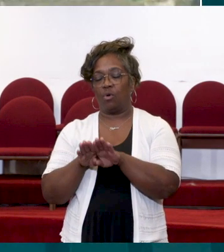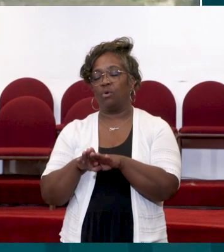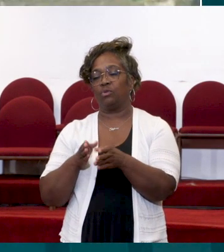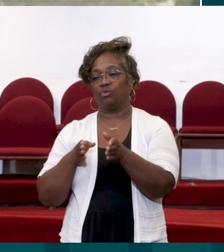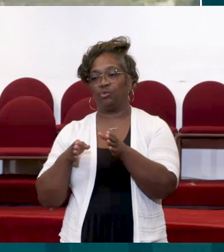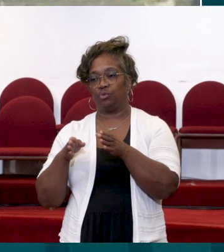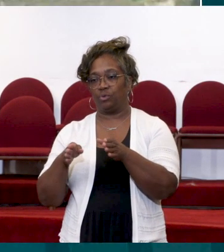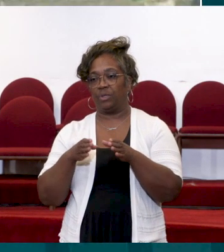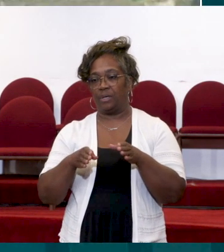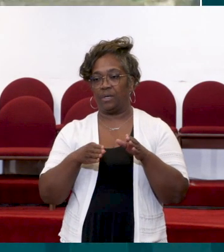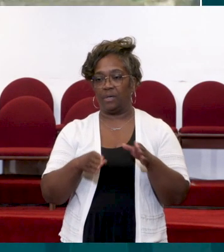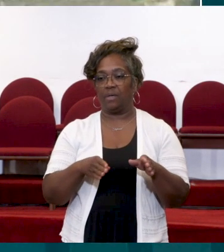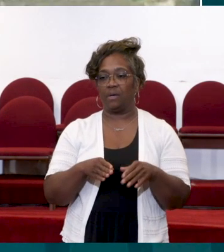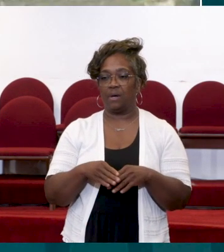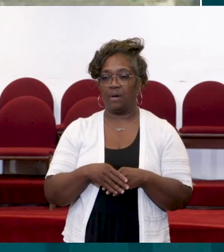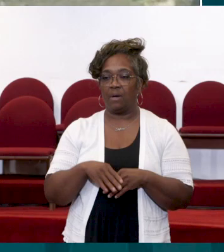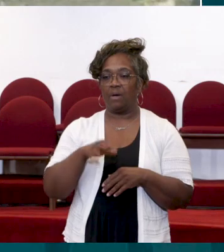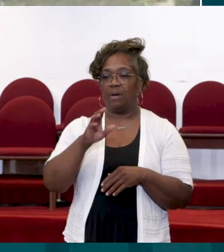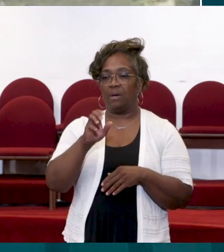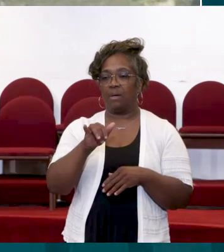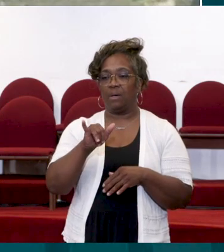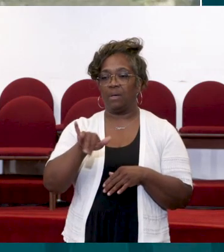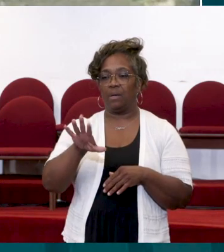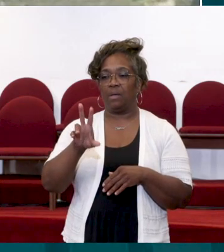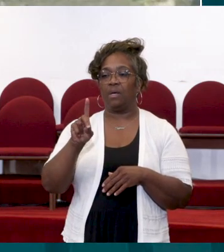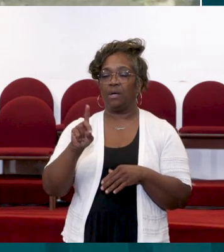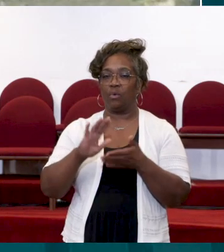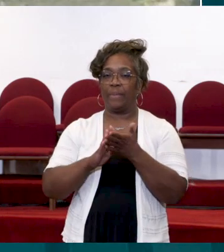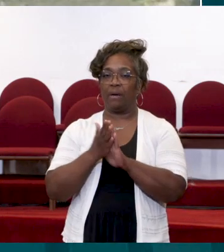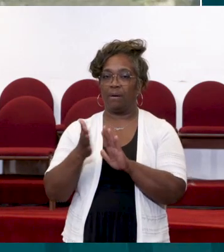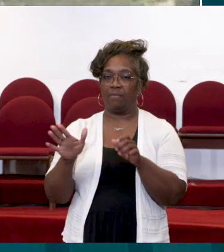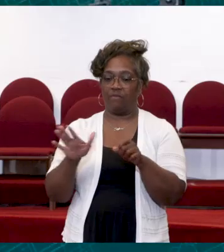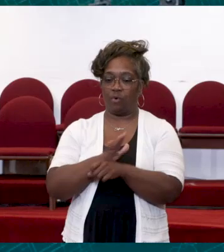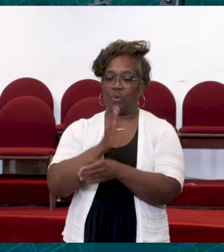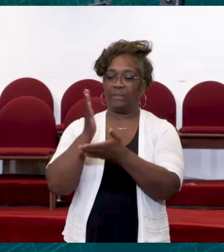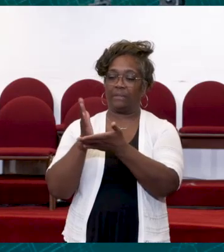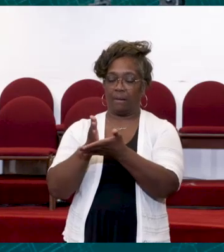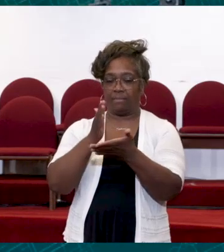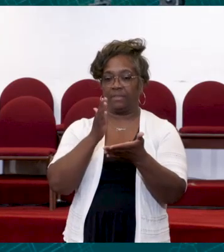in order to ensure that the roads are safe throughout the neighborhood. And that's it.